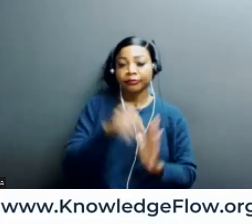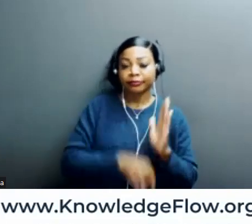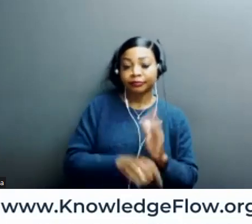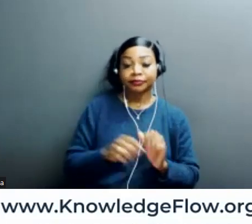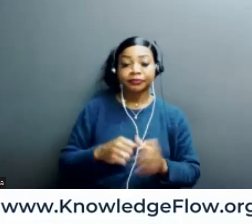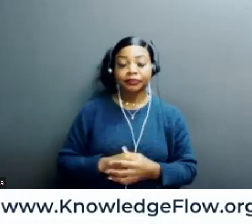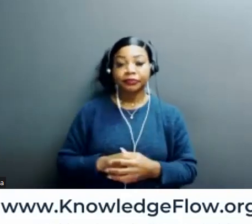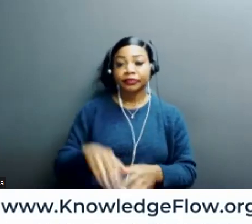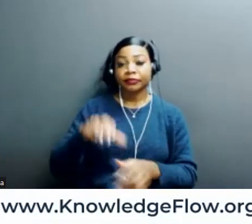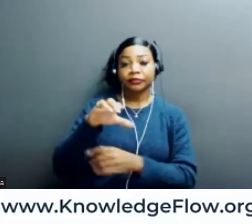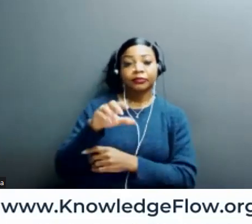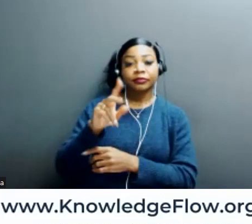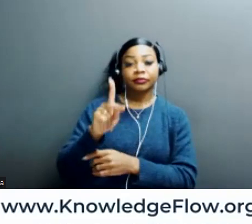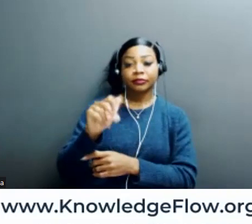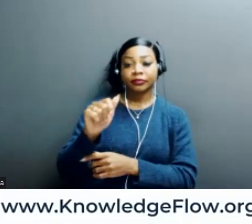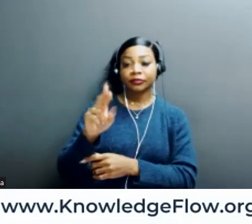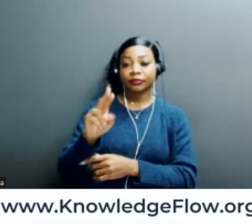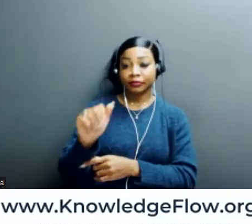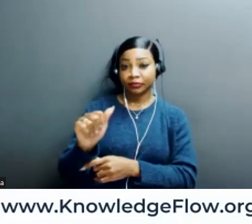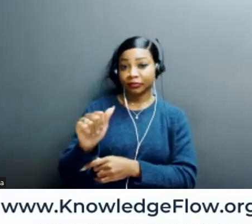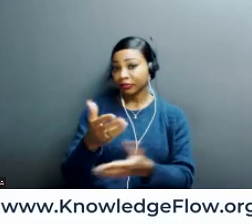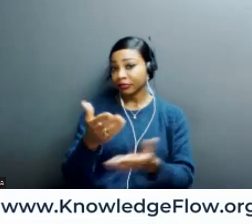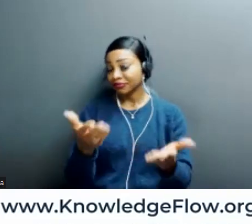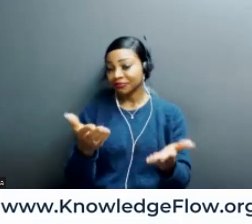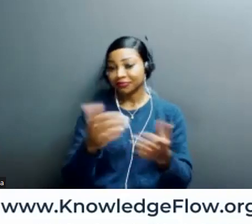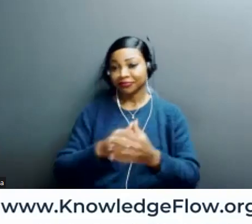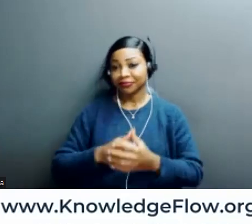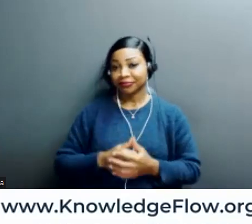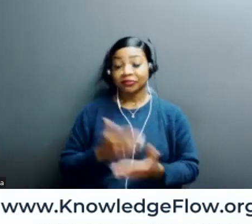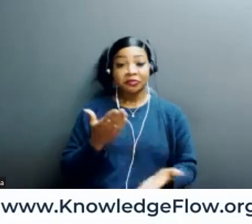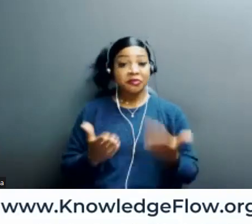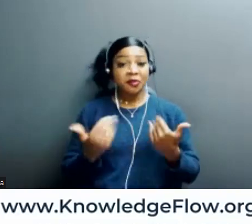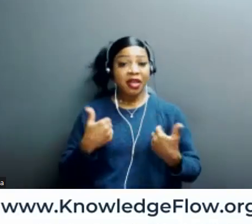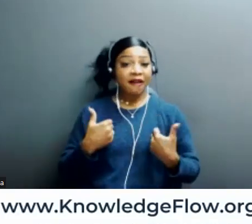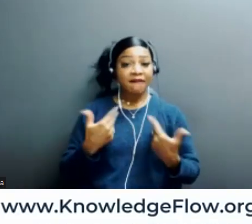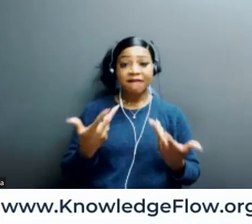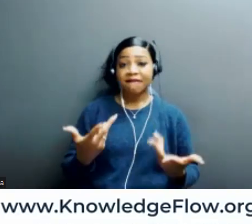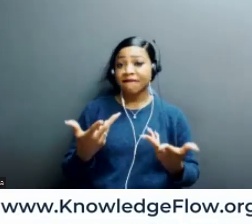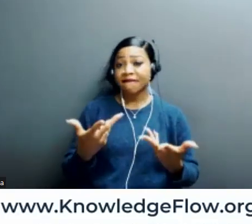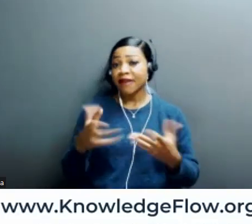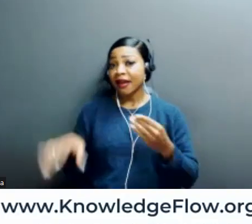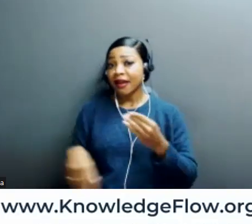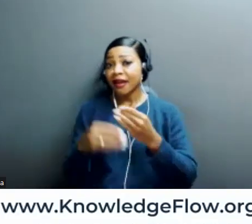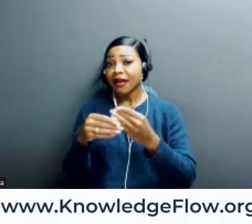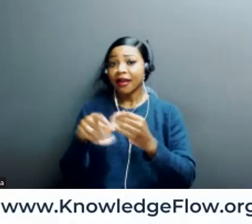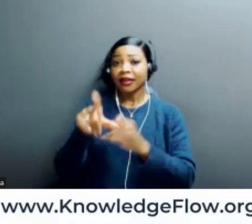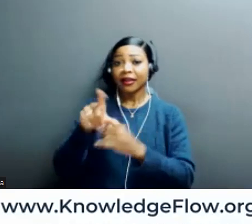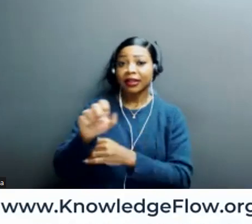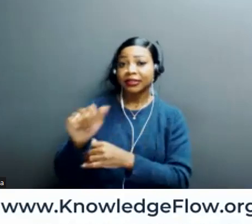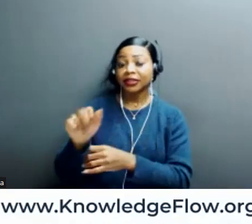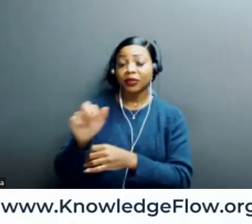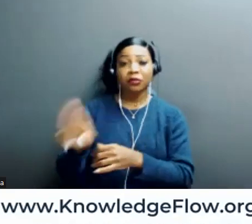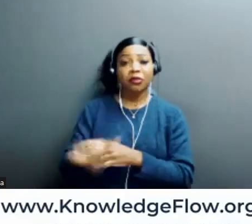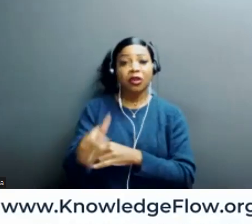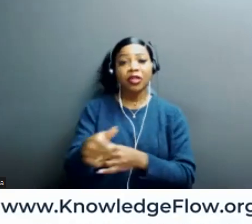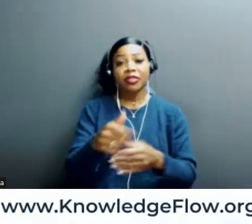Kara what are you might have some overlap with with Lisa but is there are there other advice that